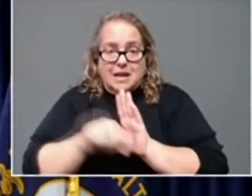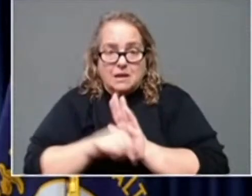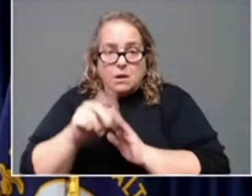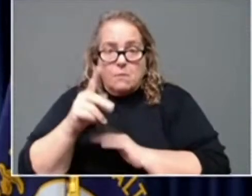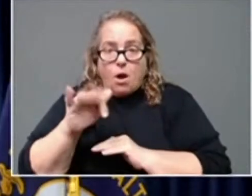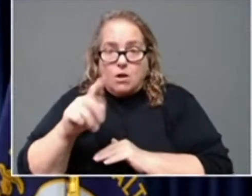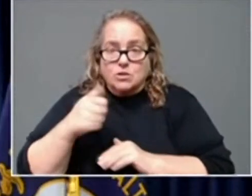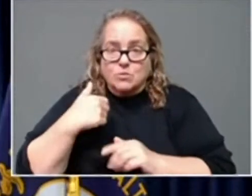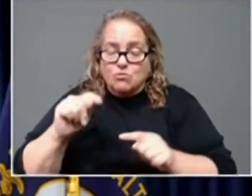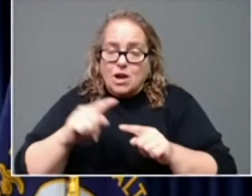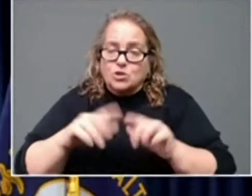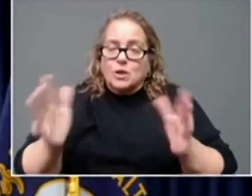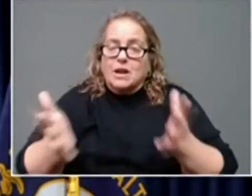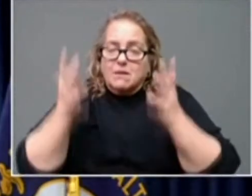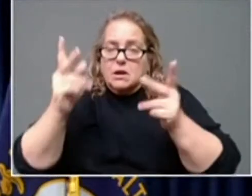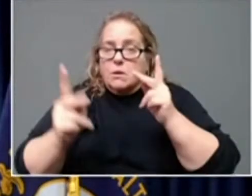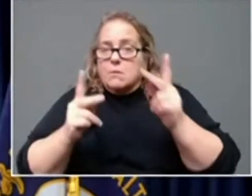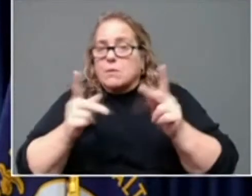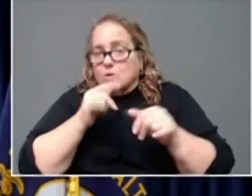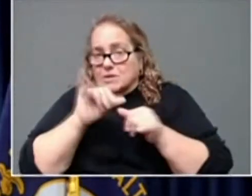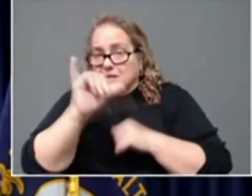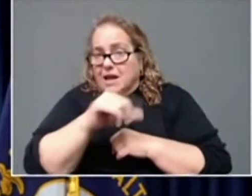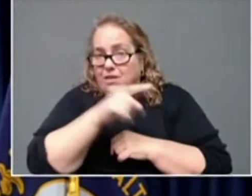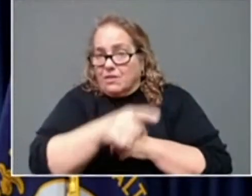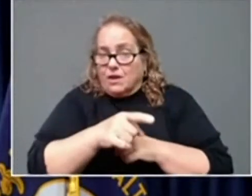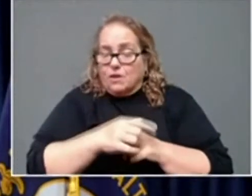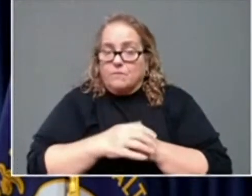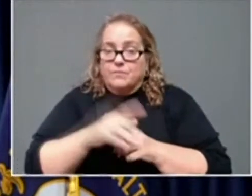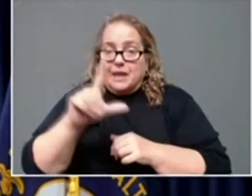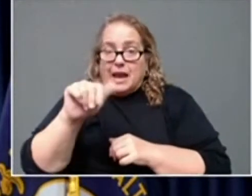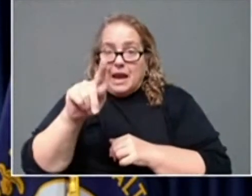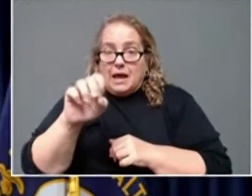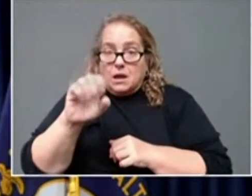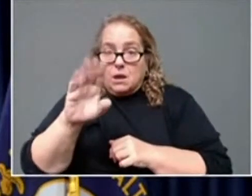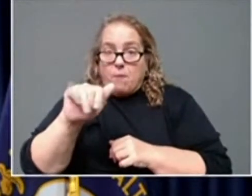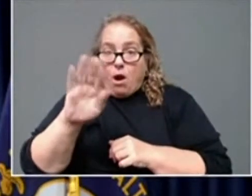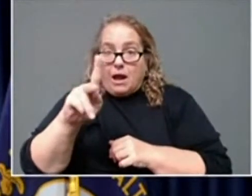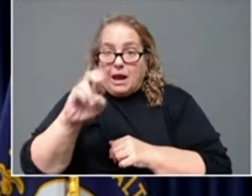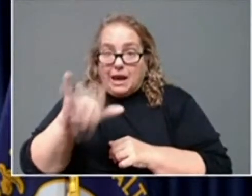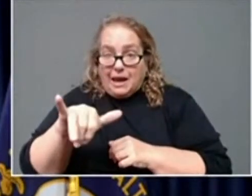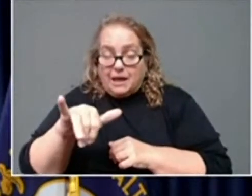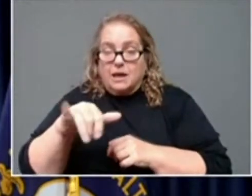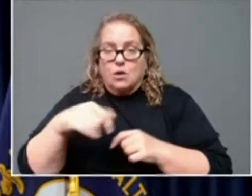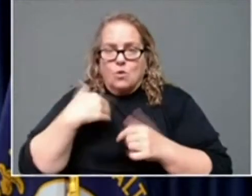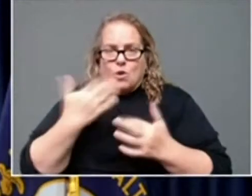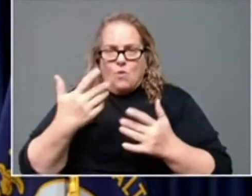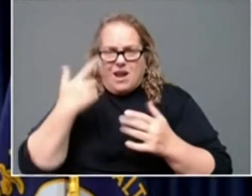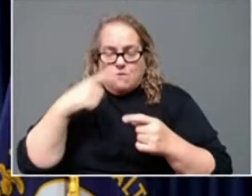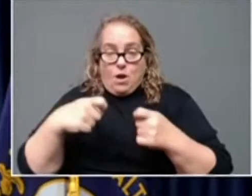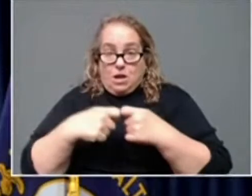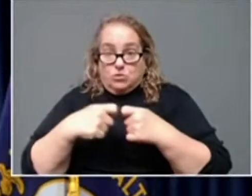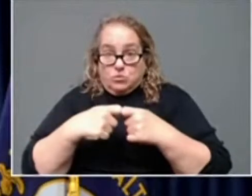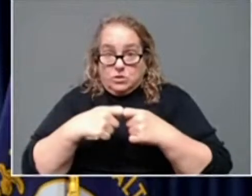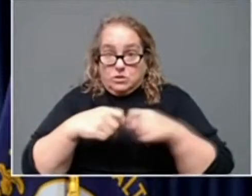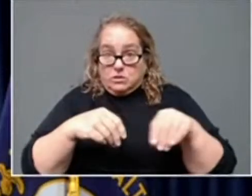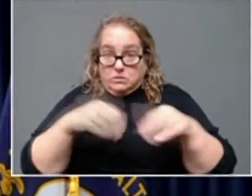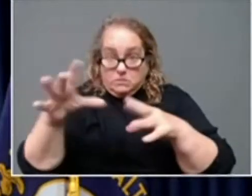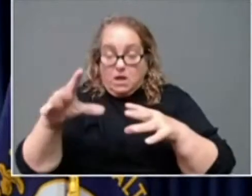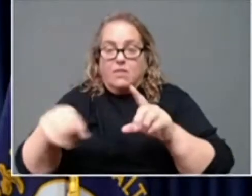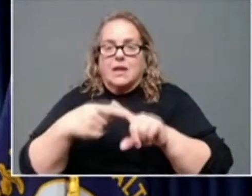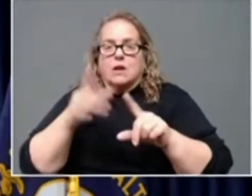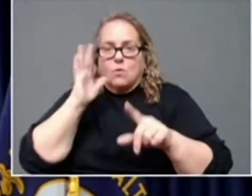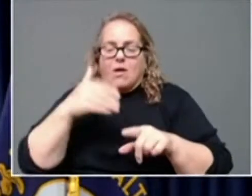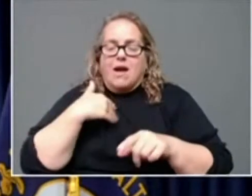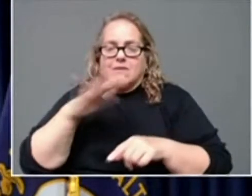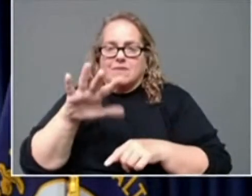people staying there. Lake Barkley, we are awaiting electricity to be restored. When that happens, we'll open up 56 additional rooms. But even